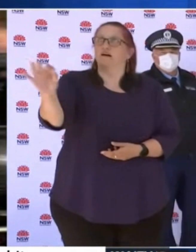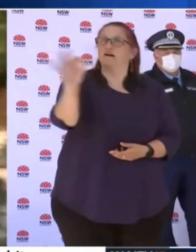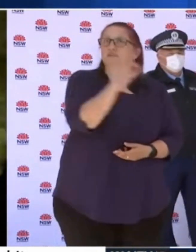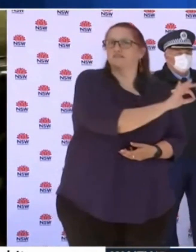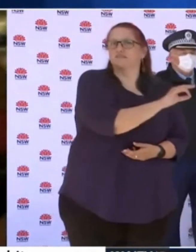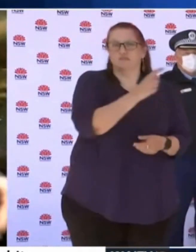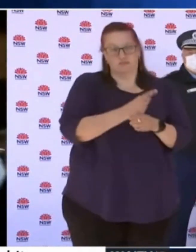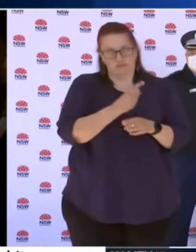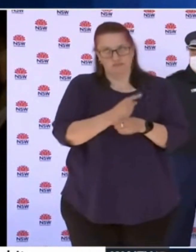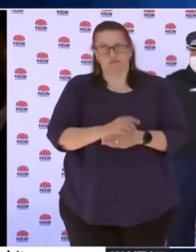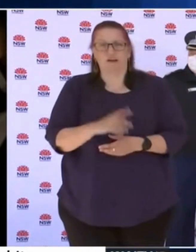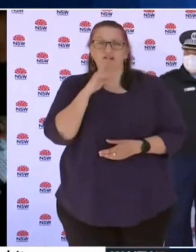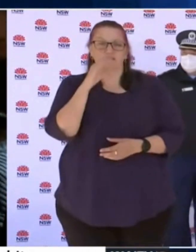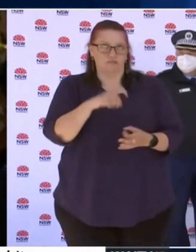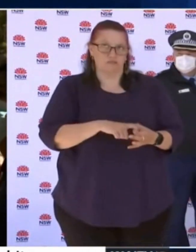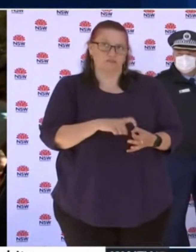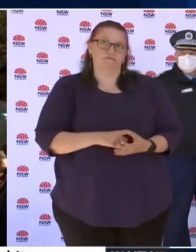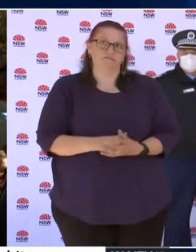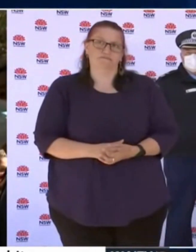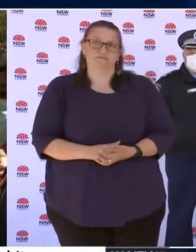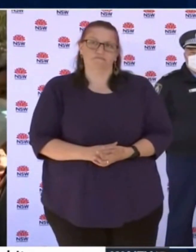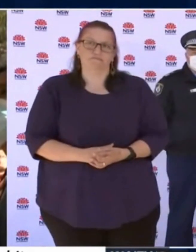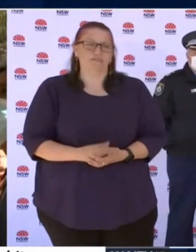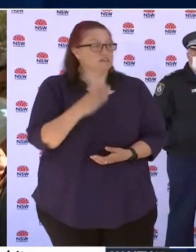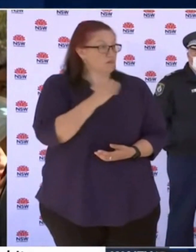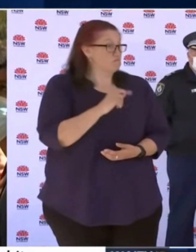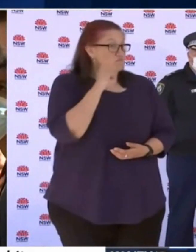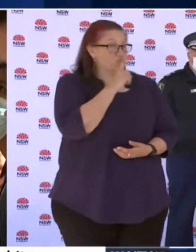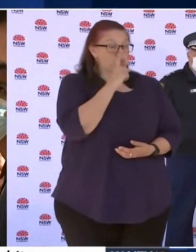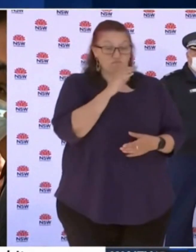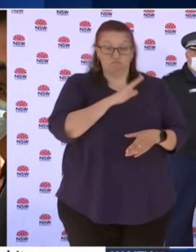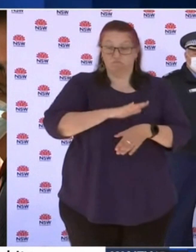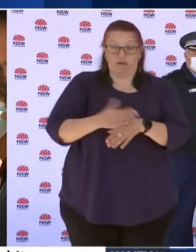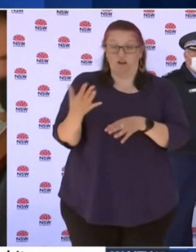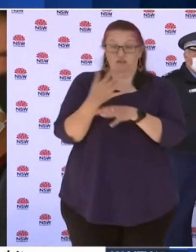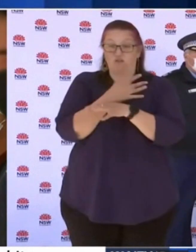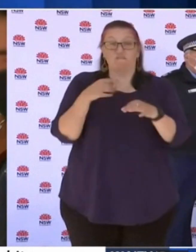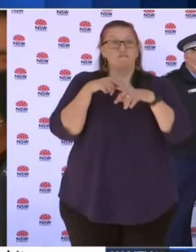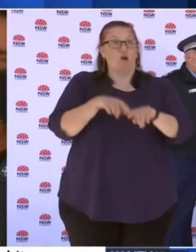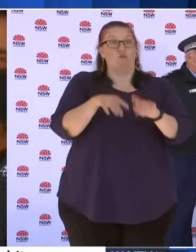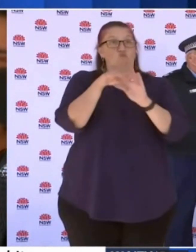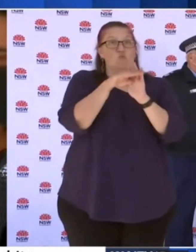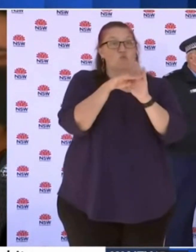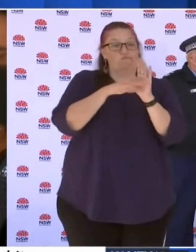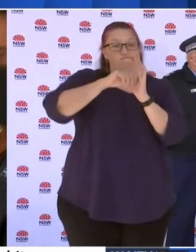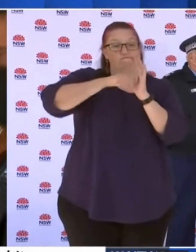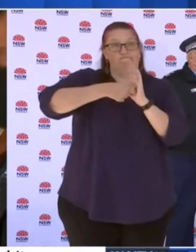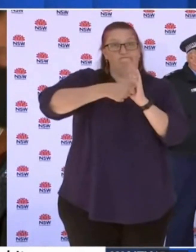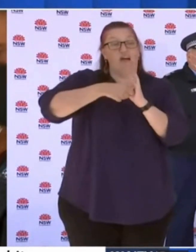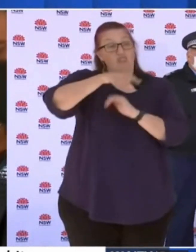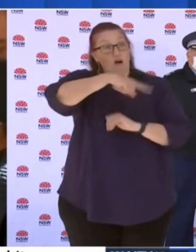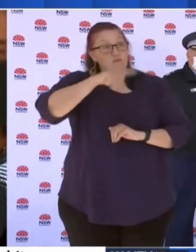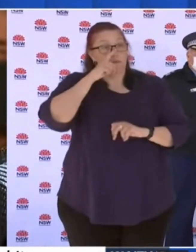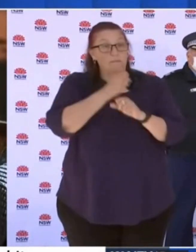concerned are you that people are clearly not following the close contact lockdown advice, and is it those sorts of people that could see our